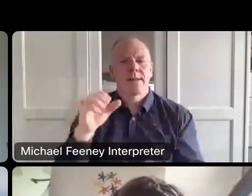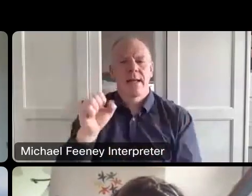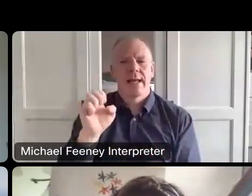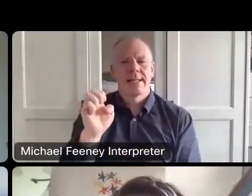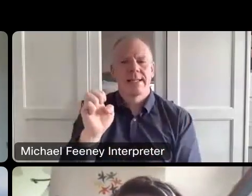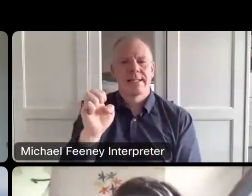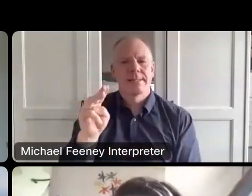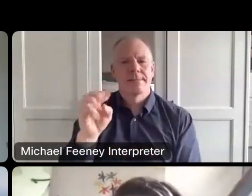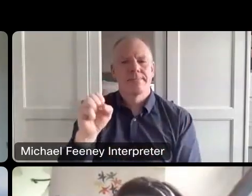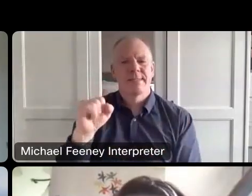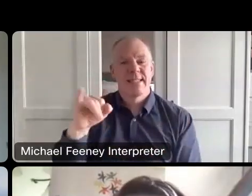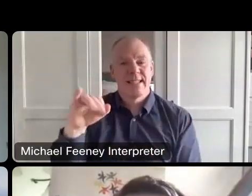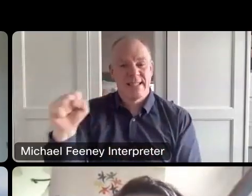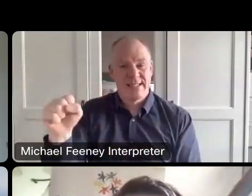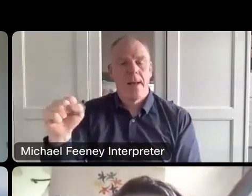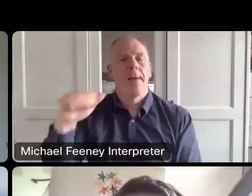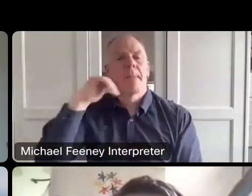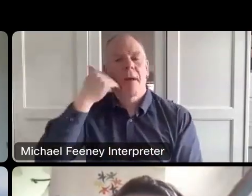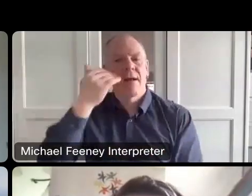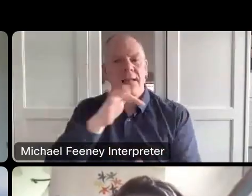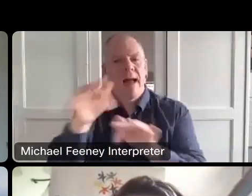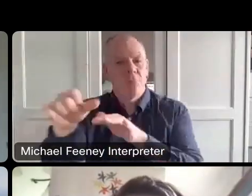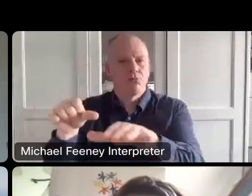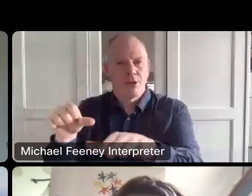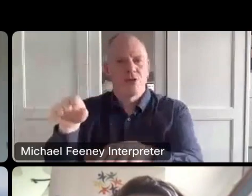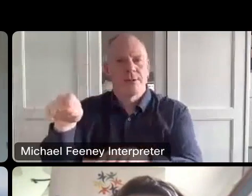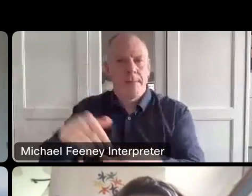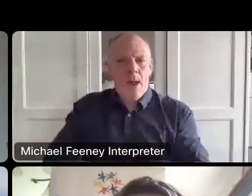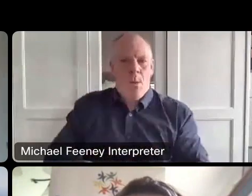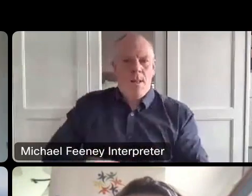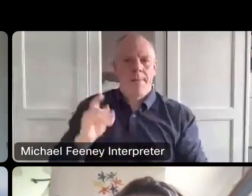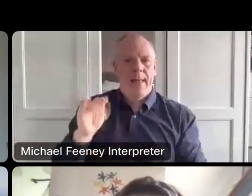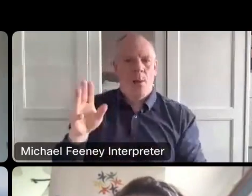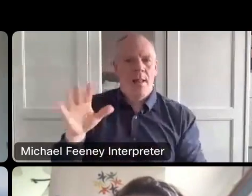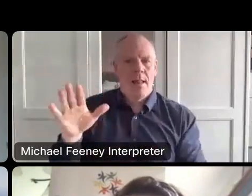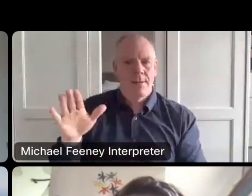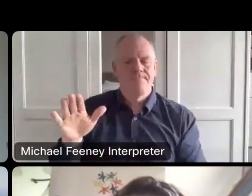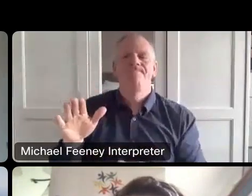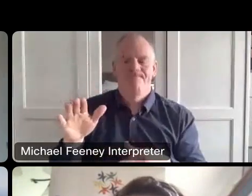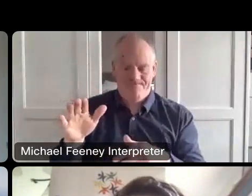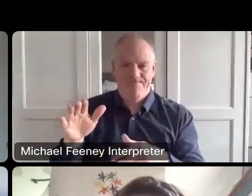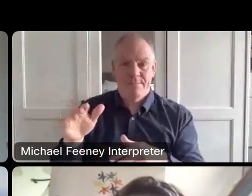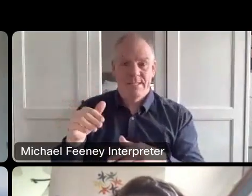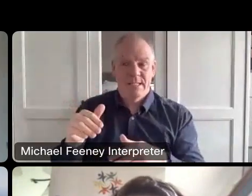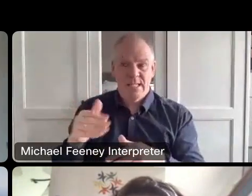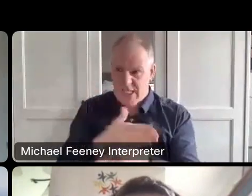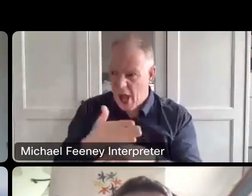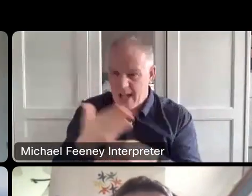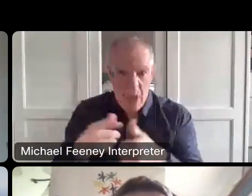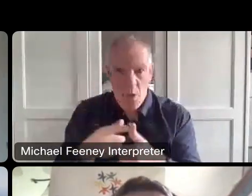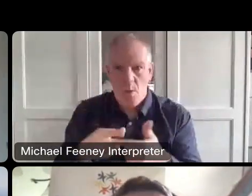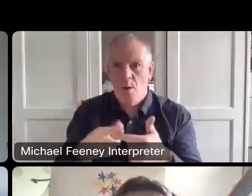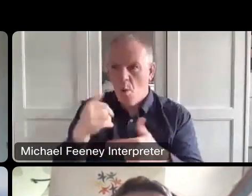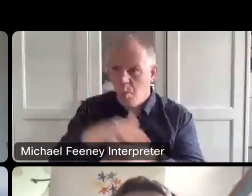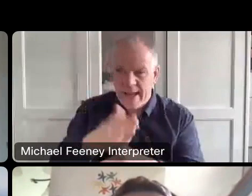hospital. His sepsis was a direct result of a bowel operation. Where did sepsis start? How did sepsis start